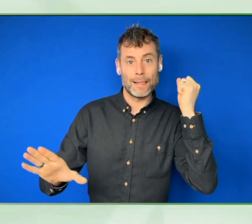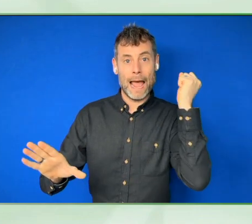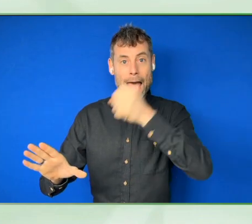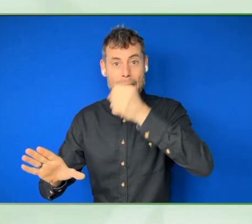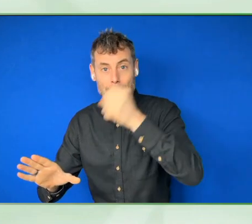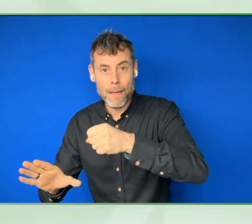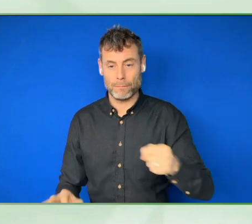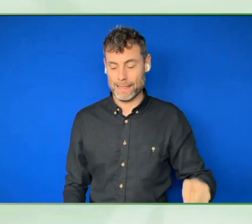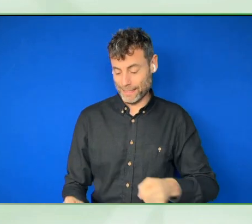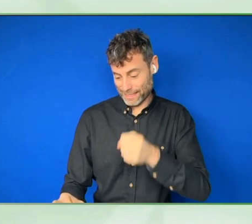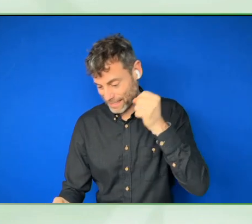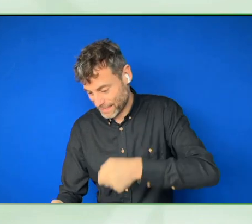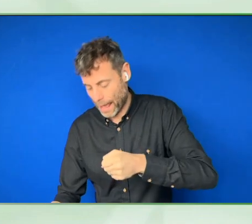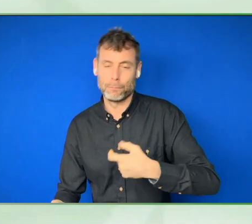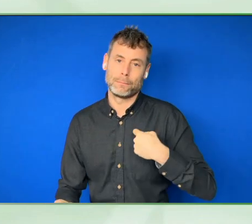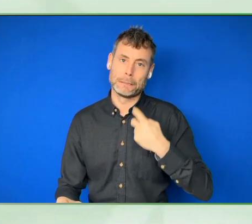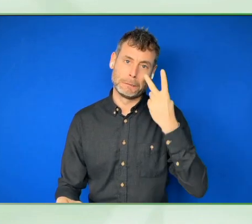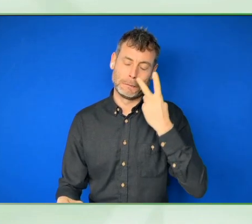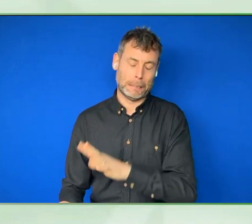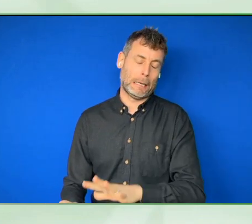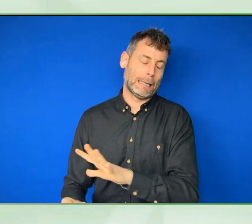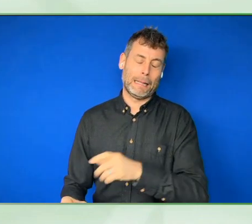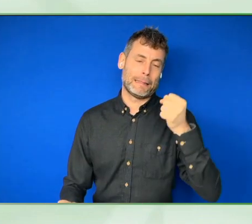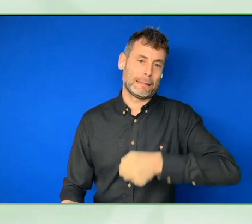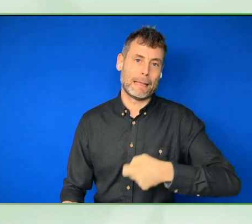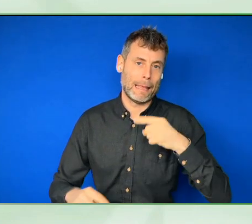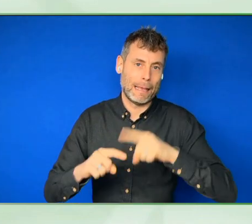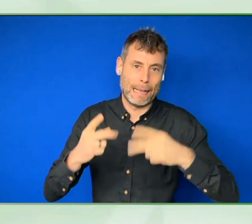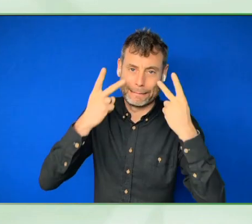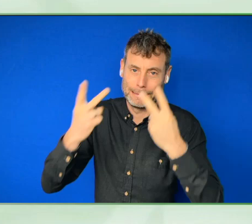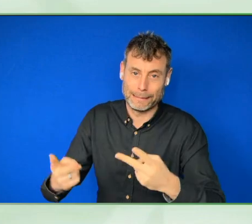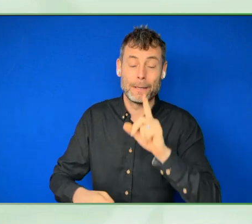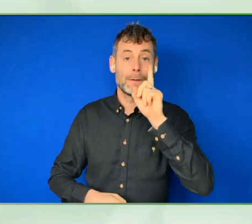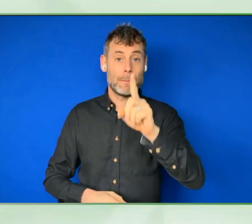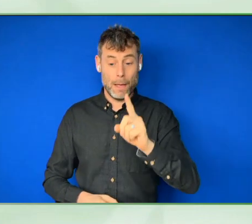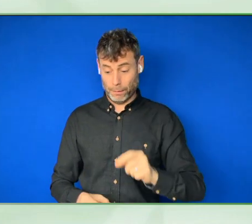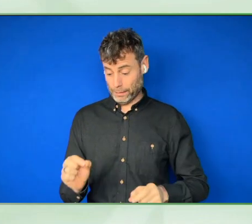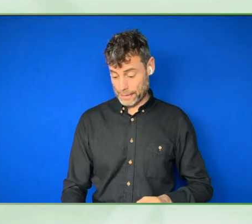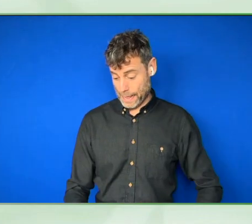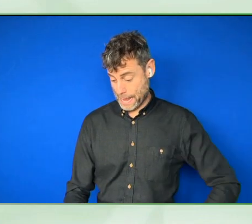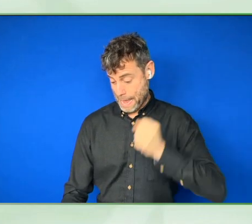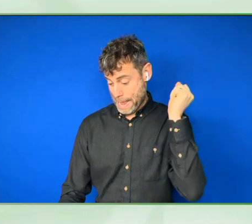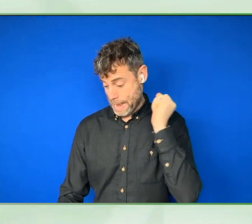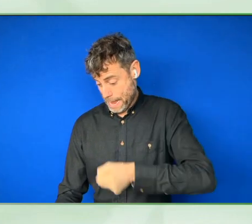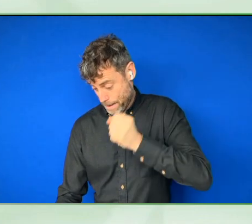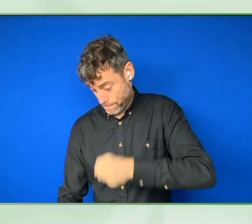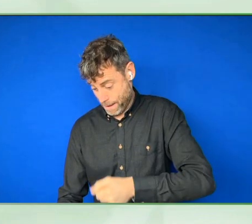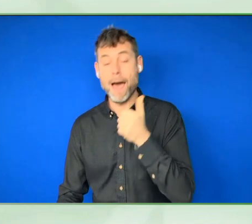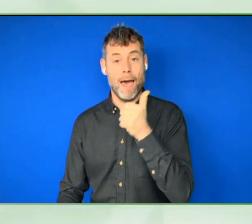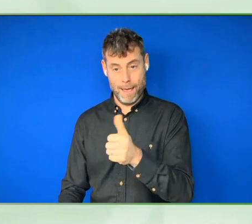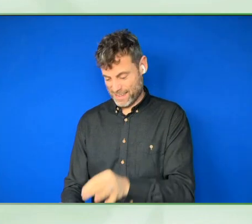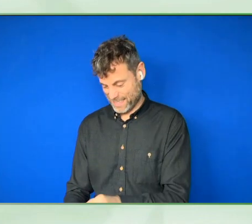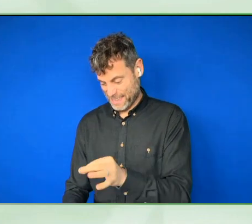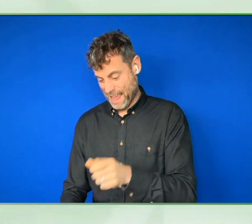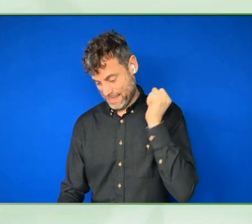bit of practice, you know, hammers work really well with nails. But try to take a hammer to a screw, and what